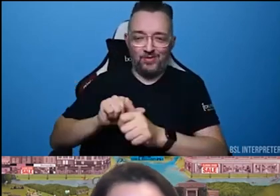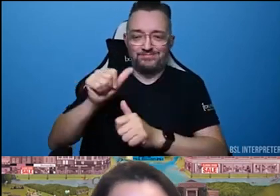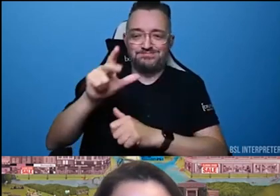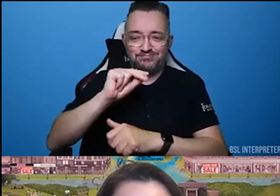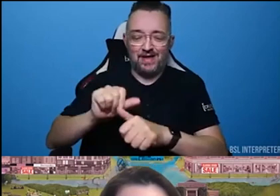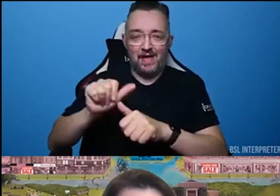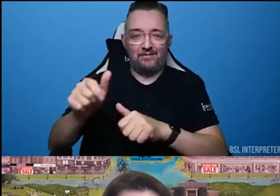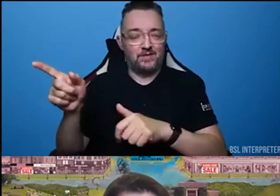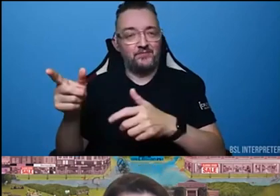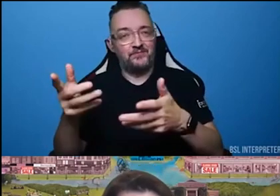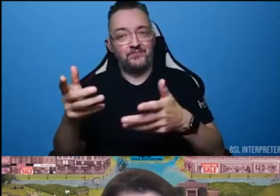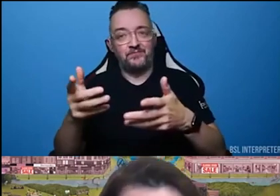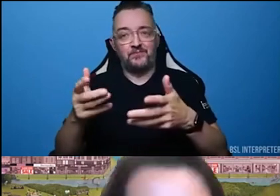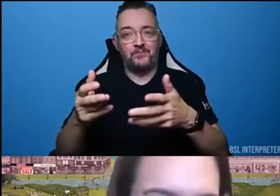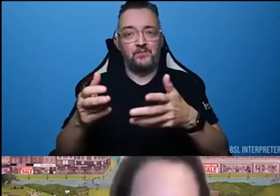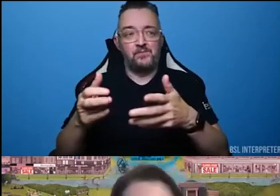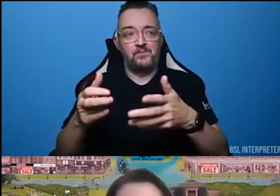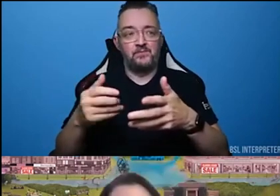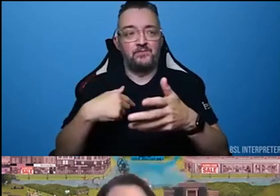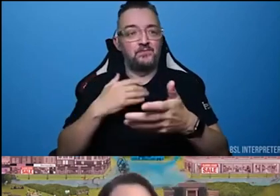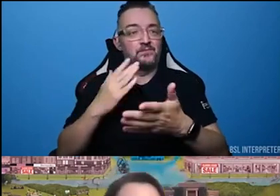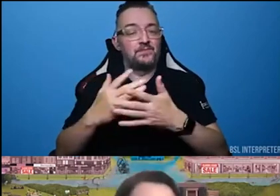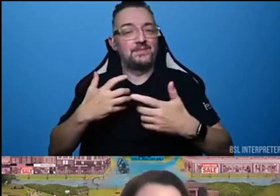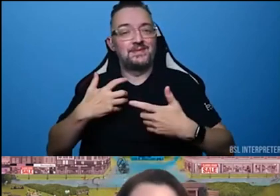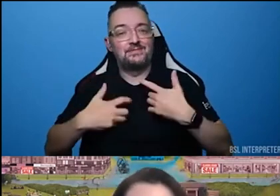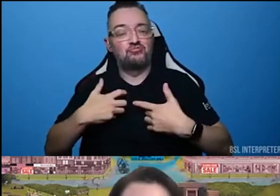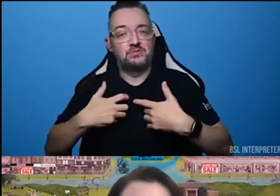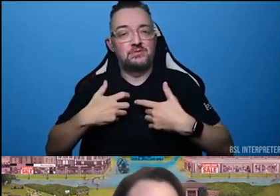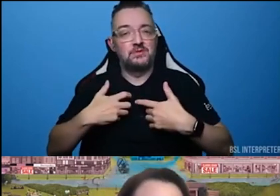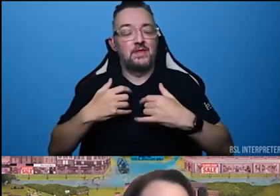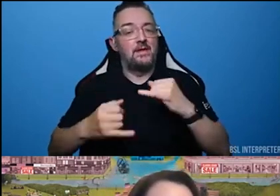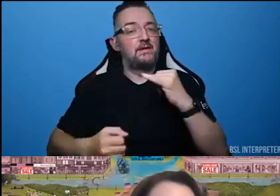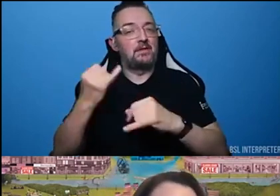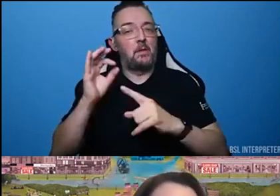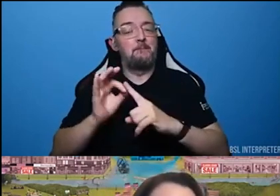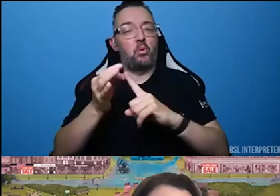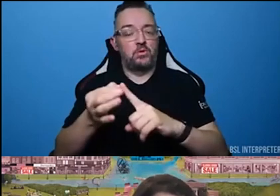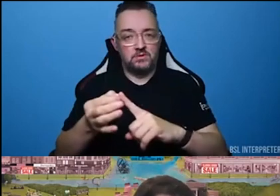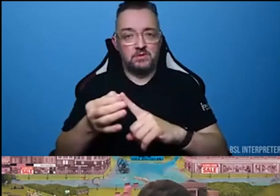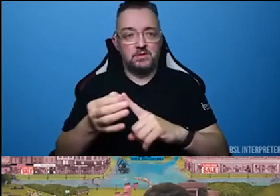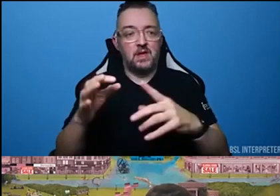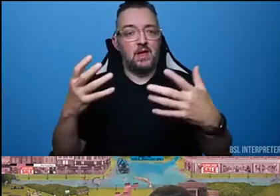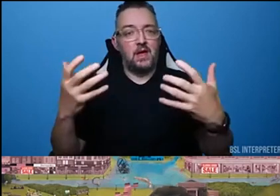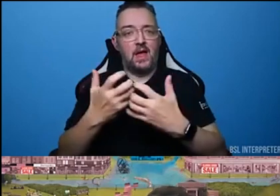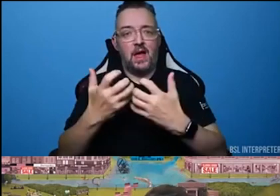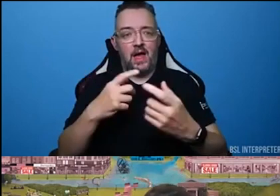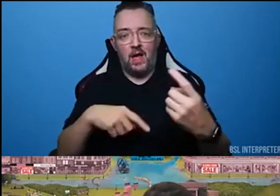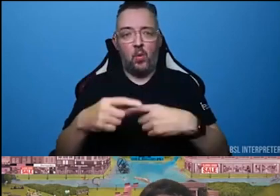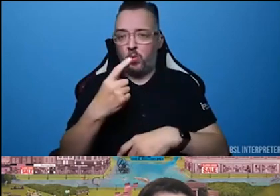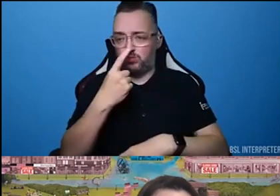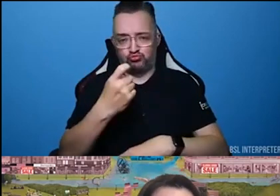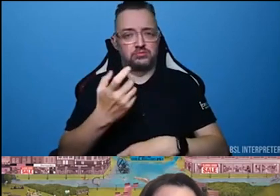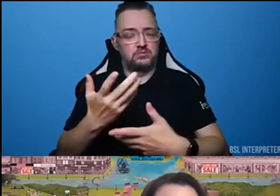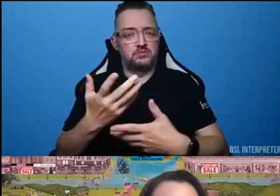I really was very interested in the final point about how could we, and